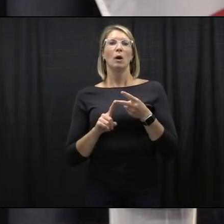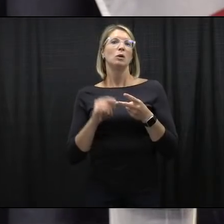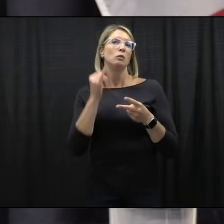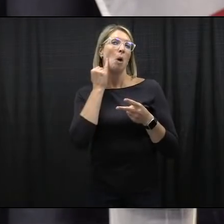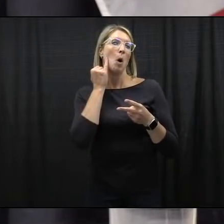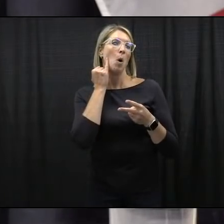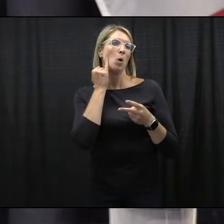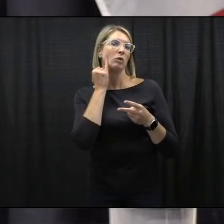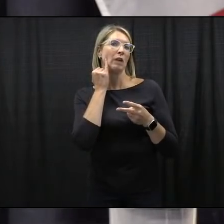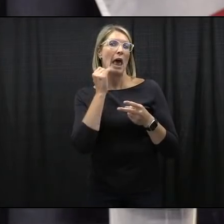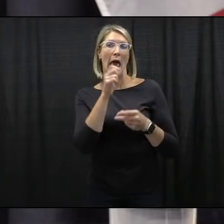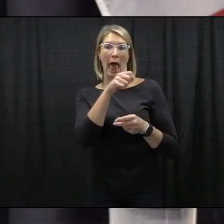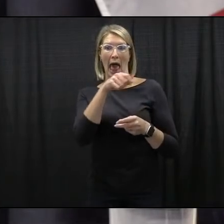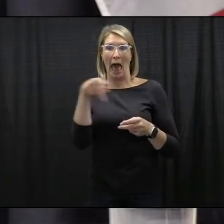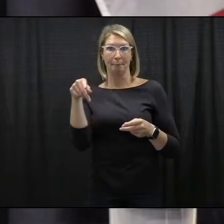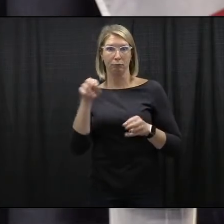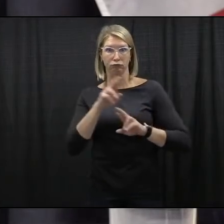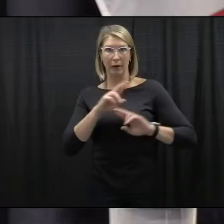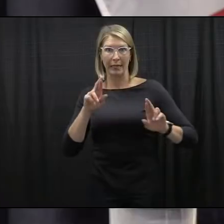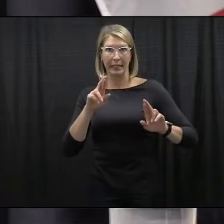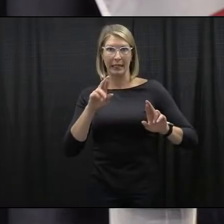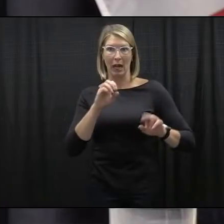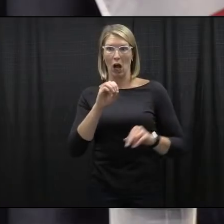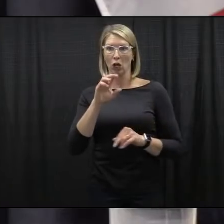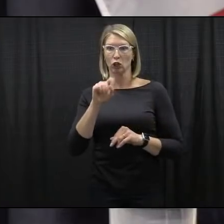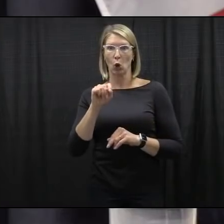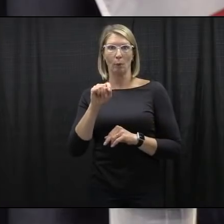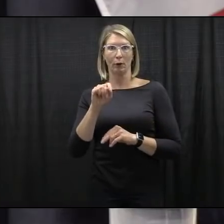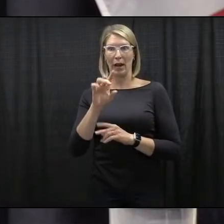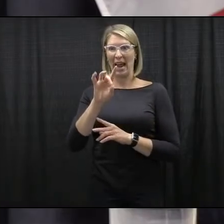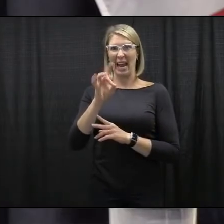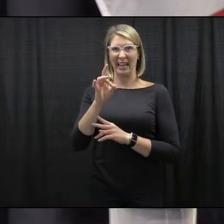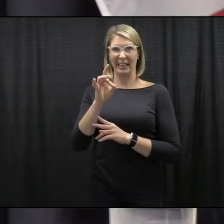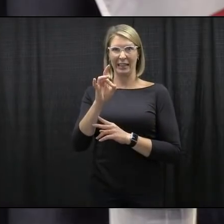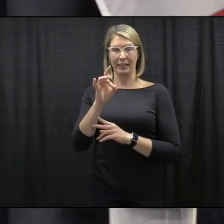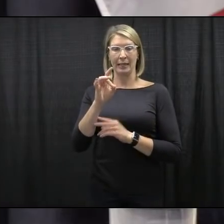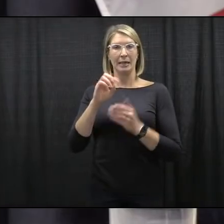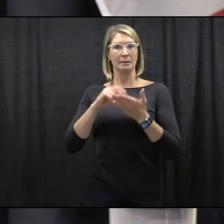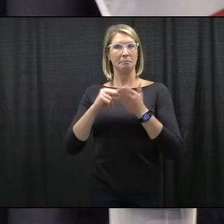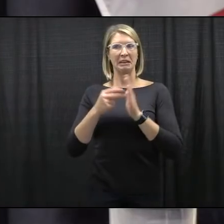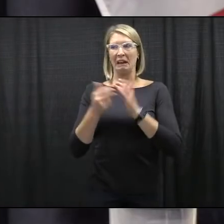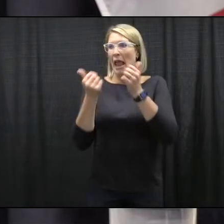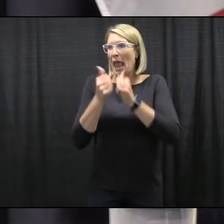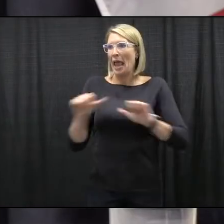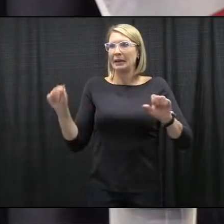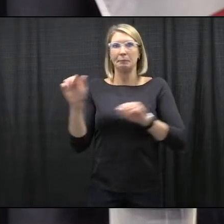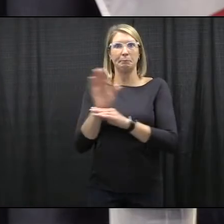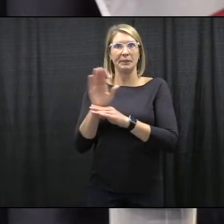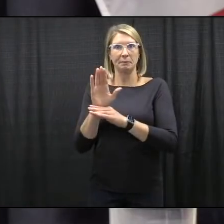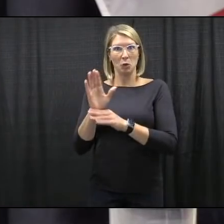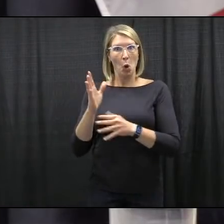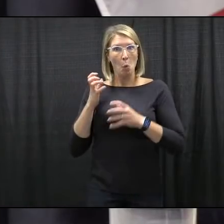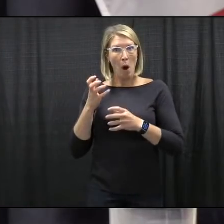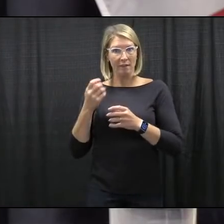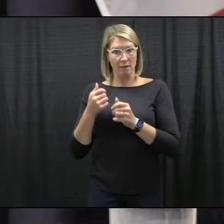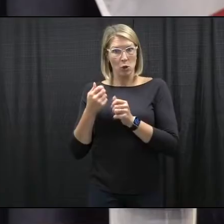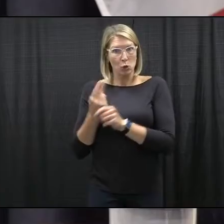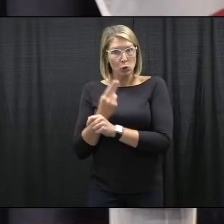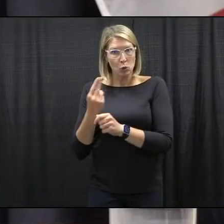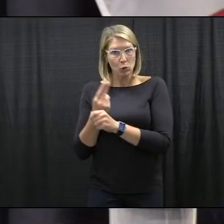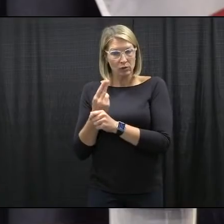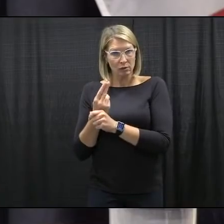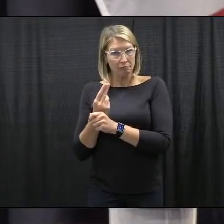October the 8th. On October the 9th, any business who wished to use it could use it. And there may then